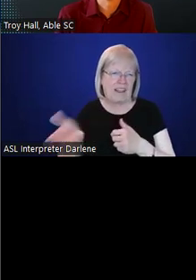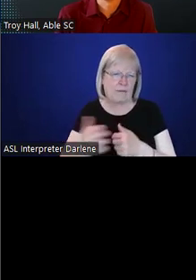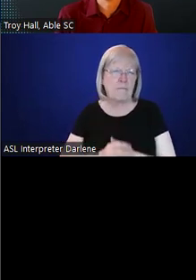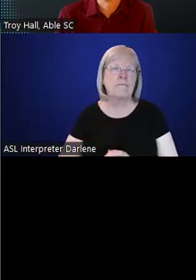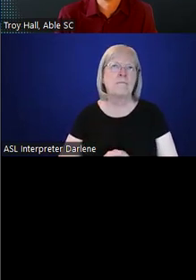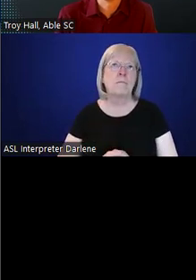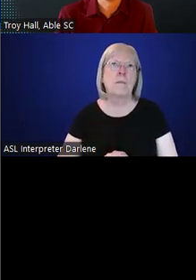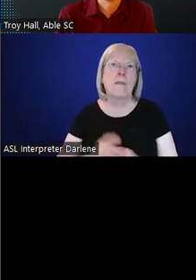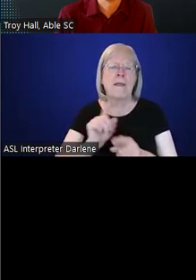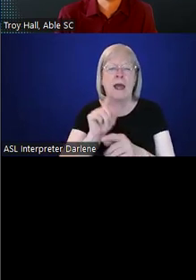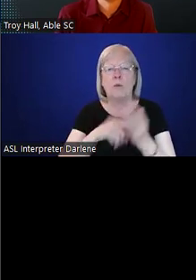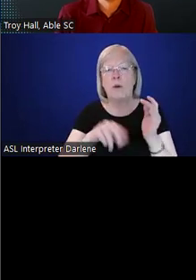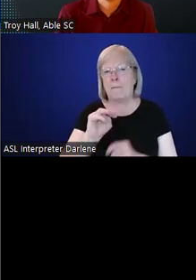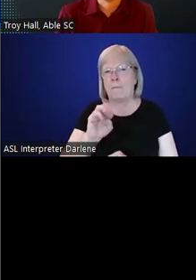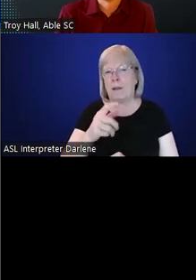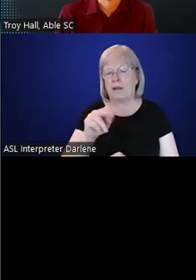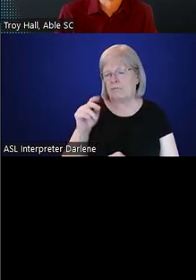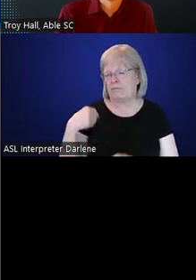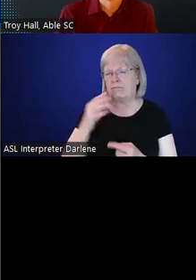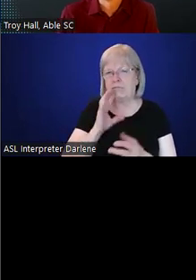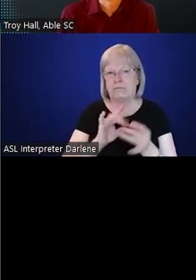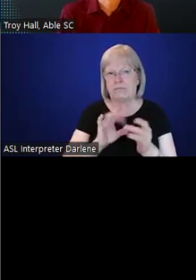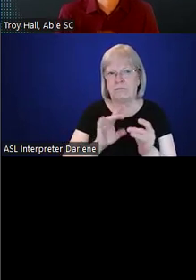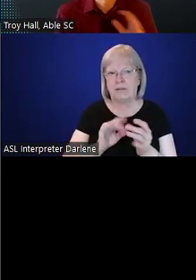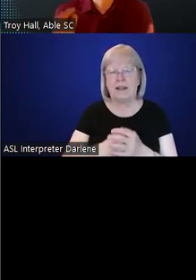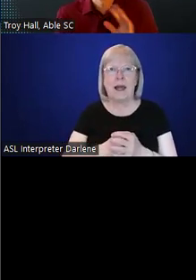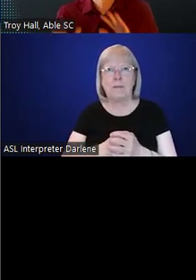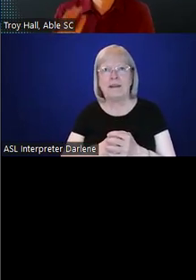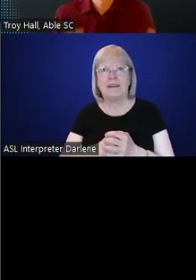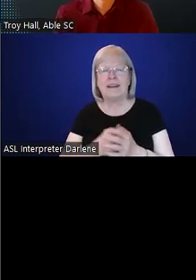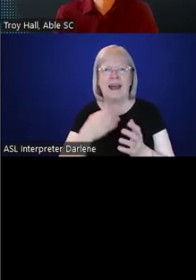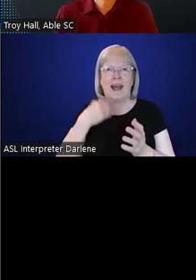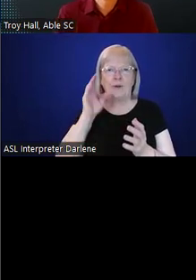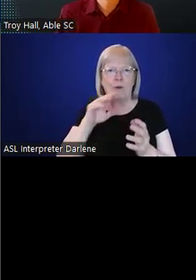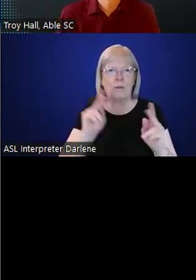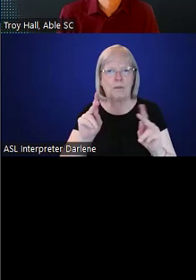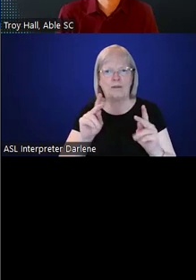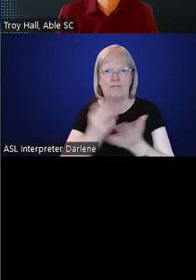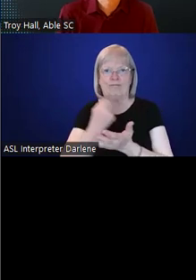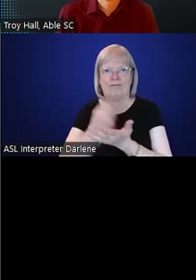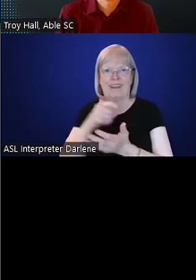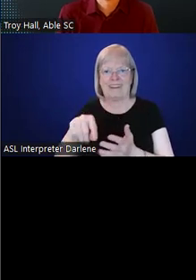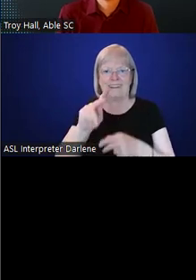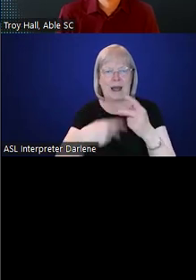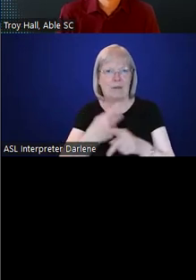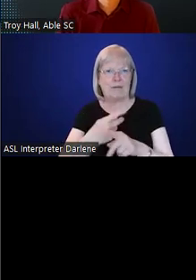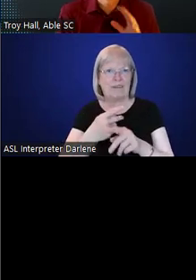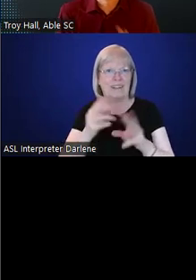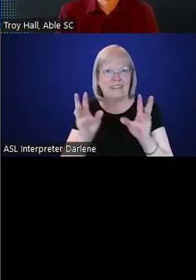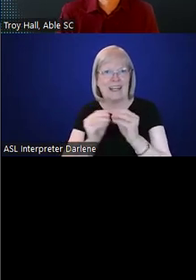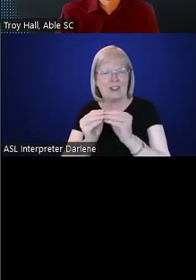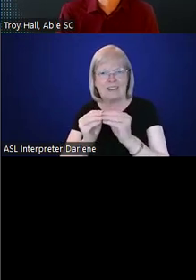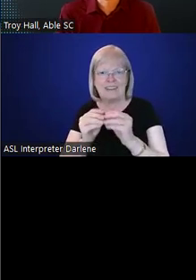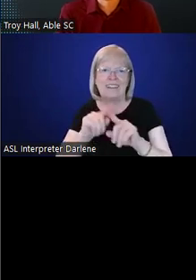Like Megan mentioned, this is, I know everybody kind of takes advantage of these webinars in different ways. For some people, it's kind of like listening